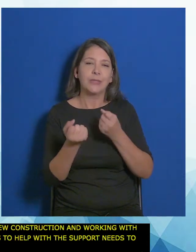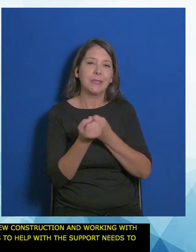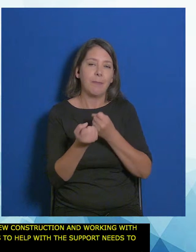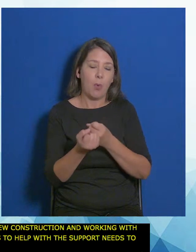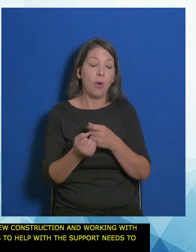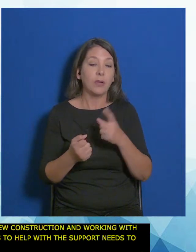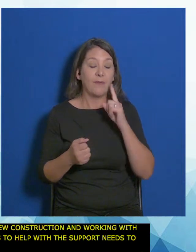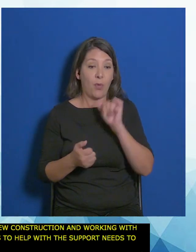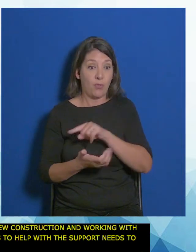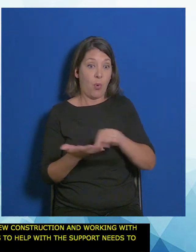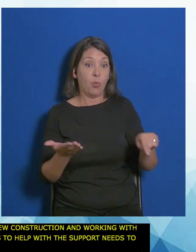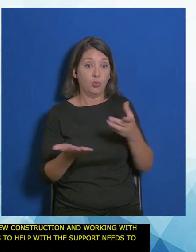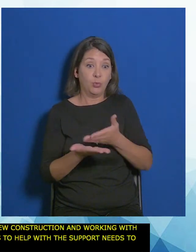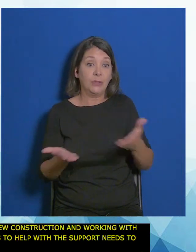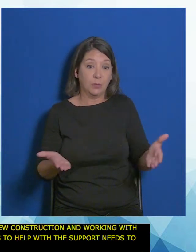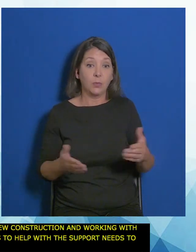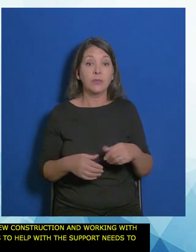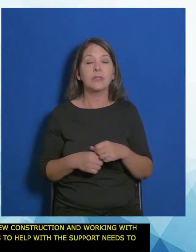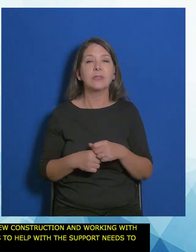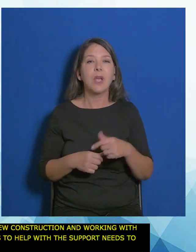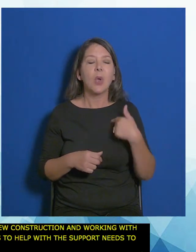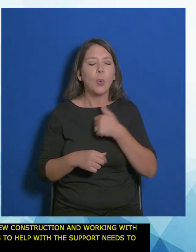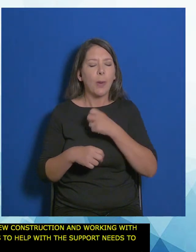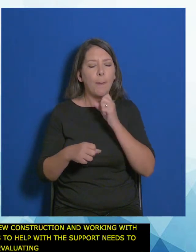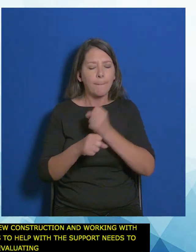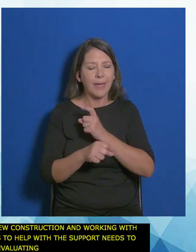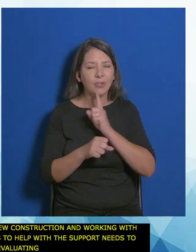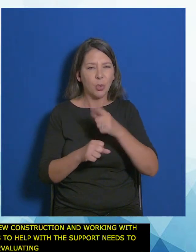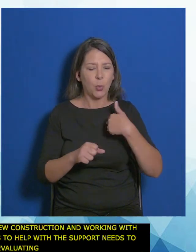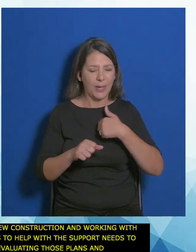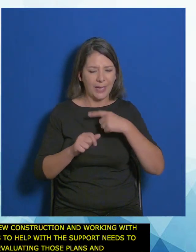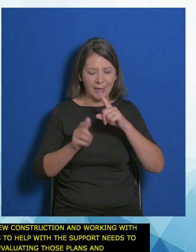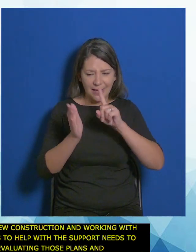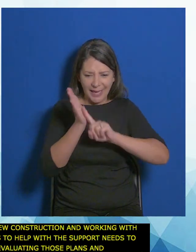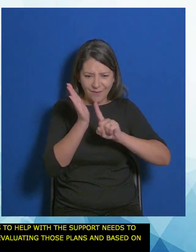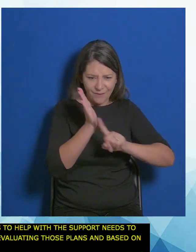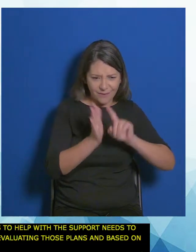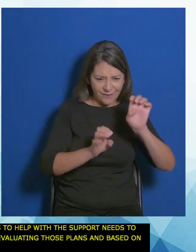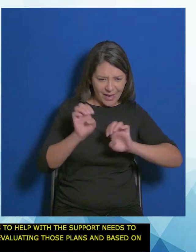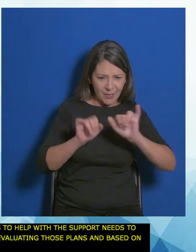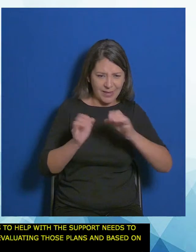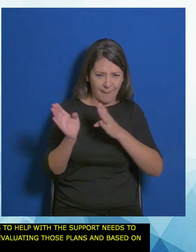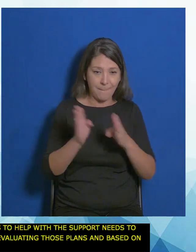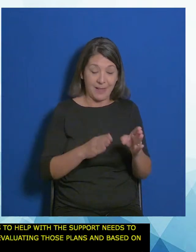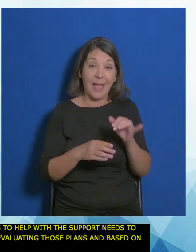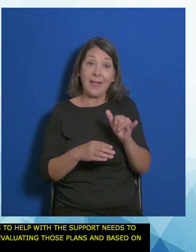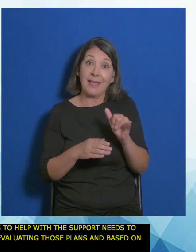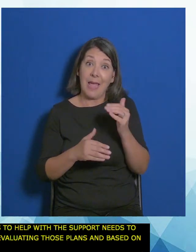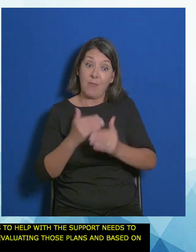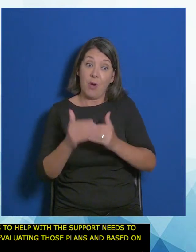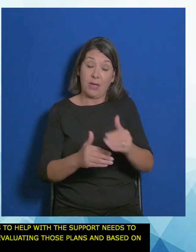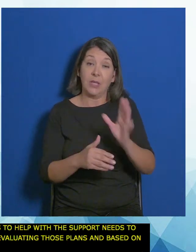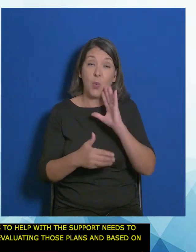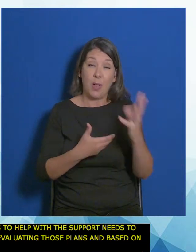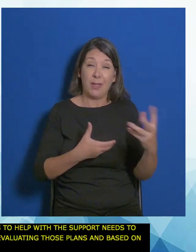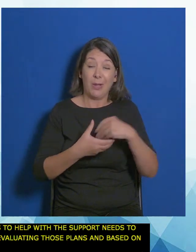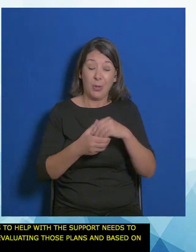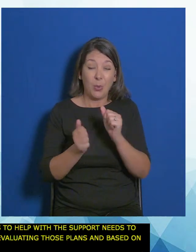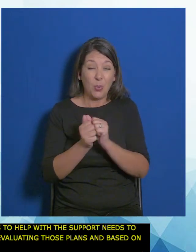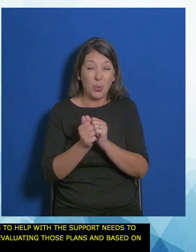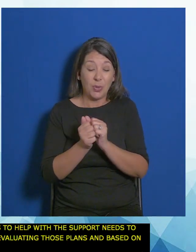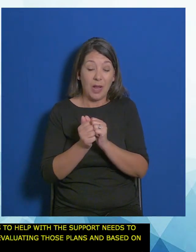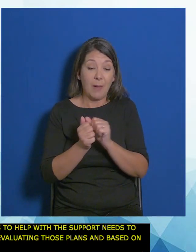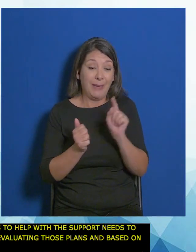also make sure that we're evaluating those plans based on the initial planning process. This will involve the work with each of